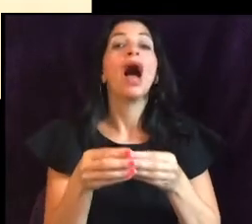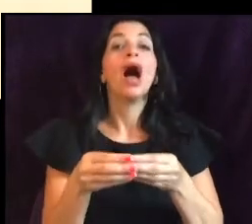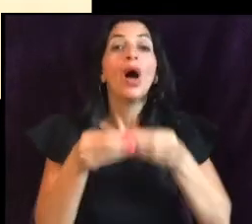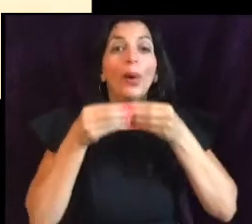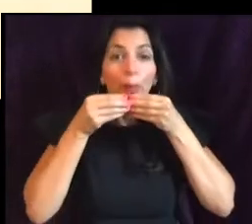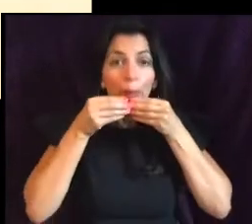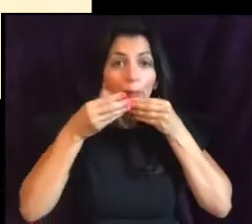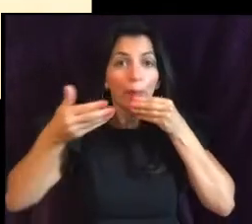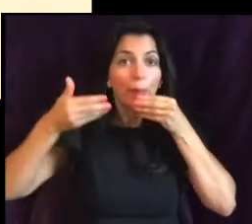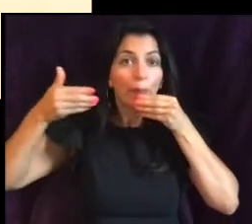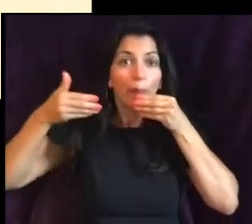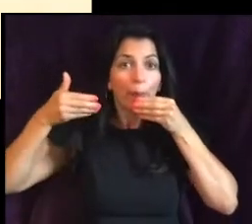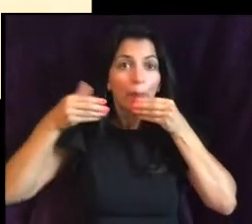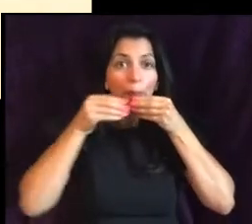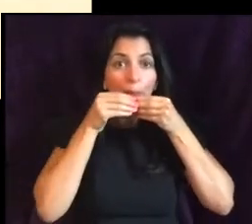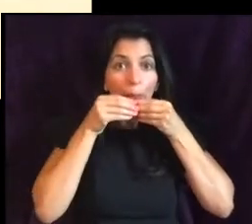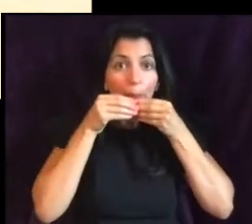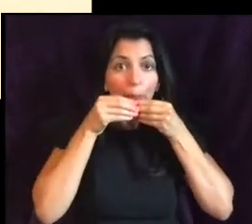this?